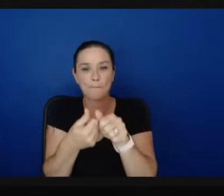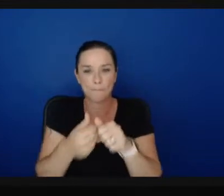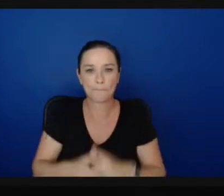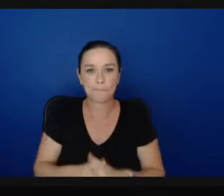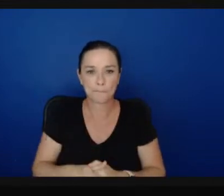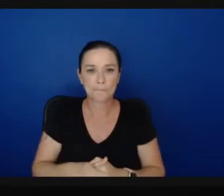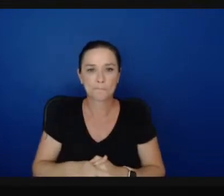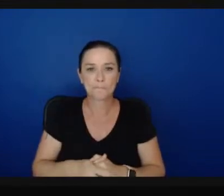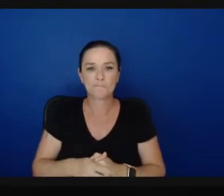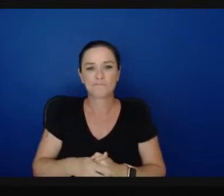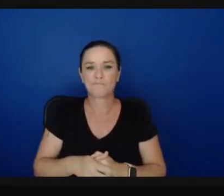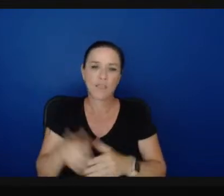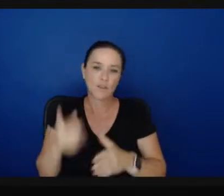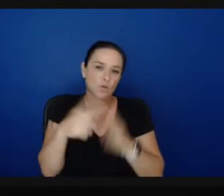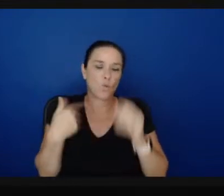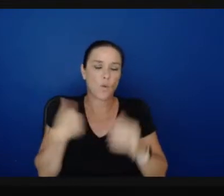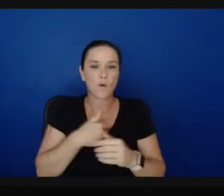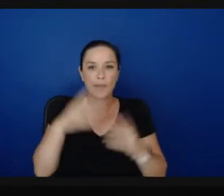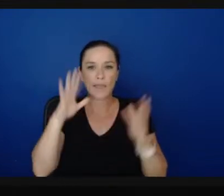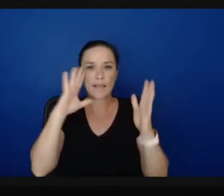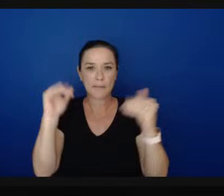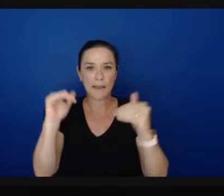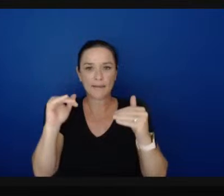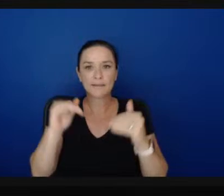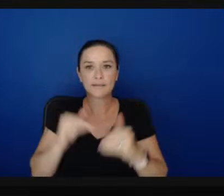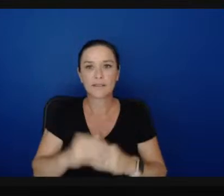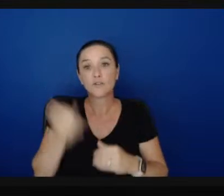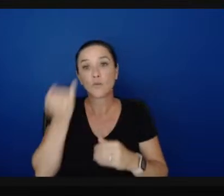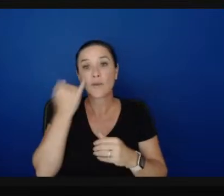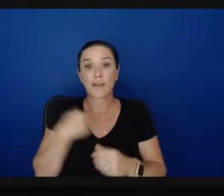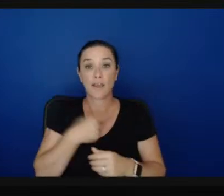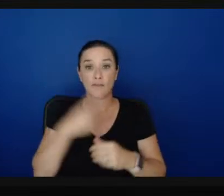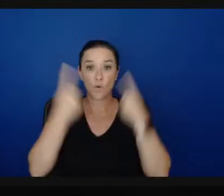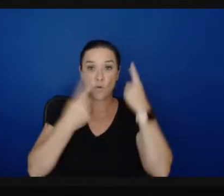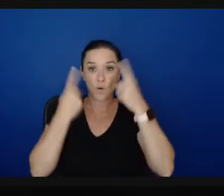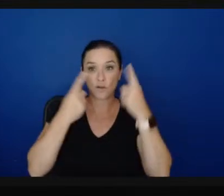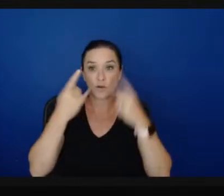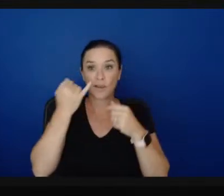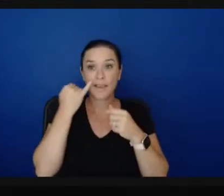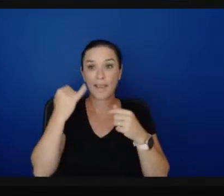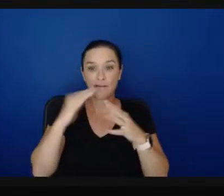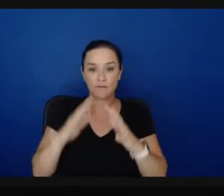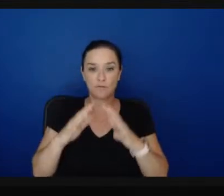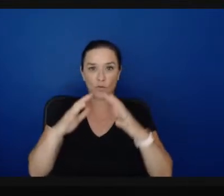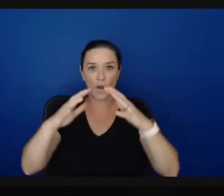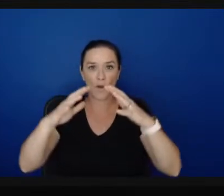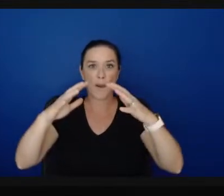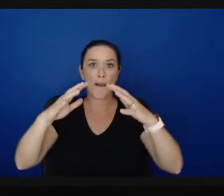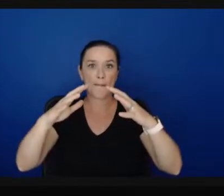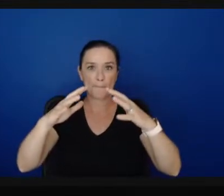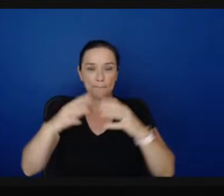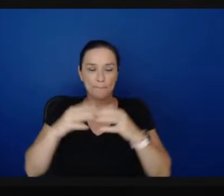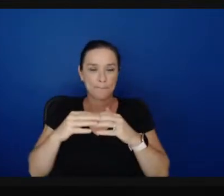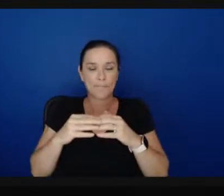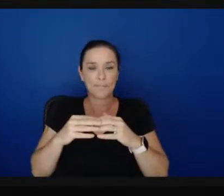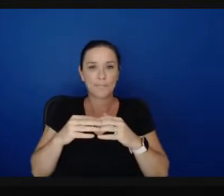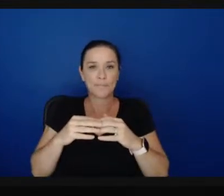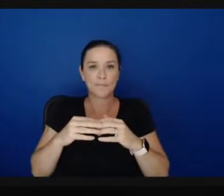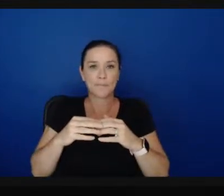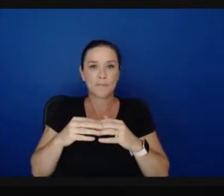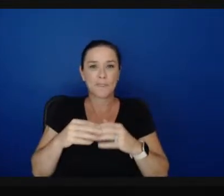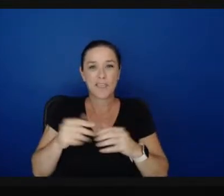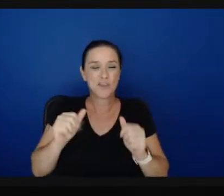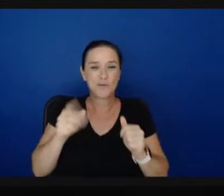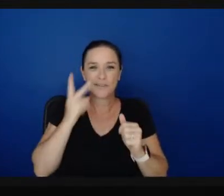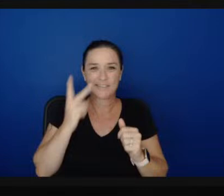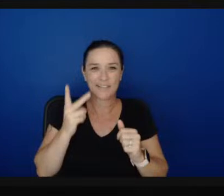as expected, but something we can look at in case we're wondering if the ground might start popping up higher. And what you really can see is it's not